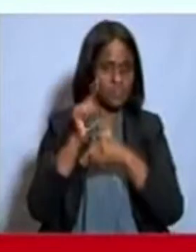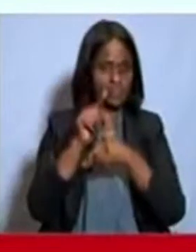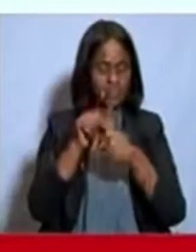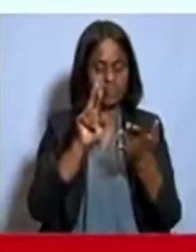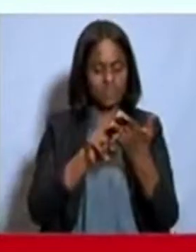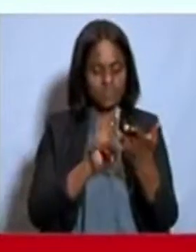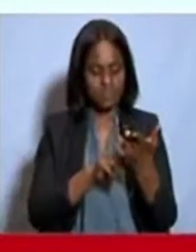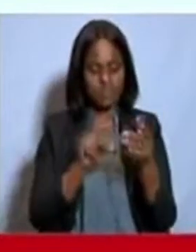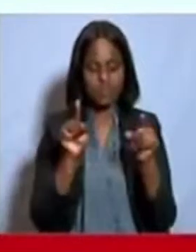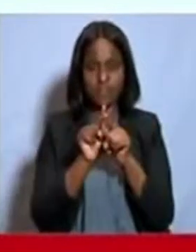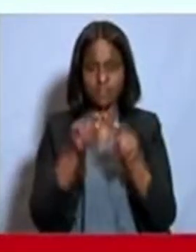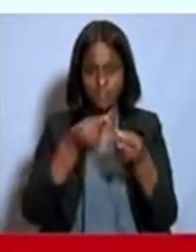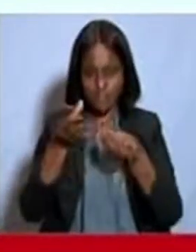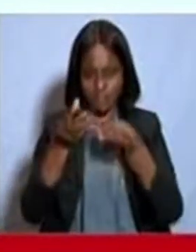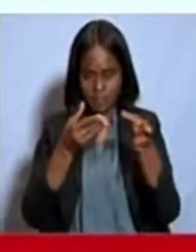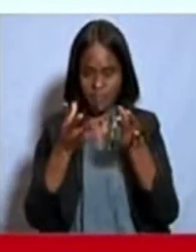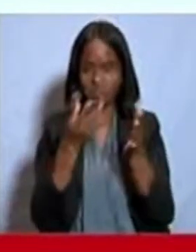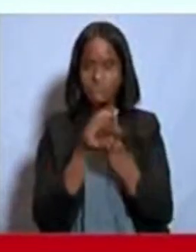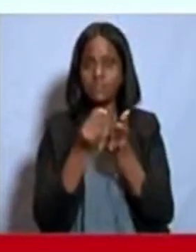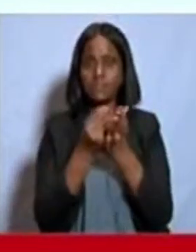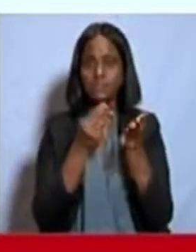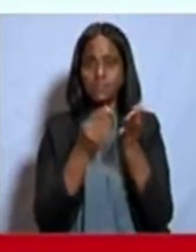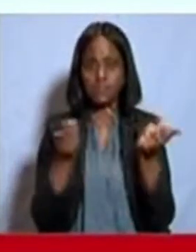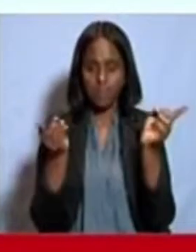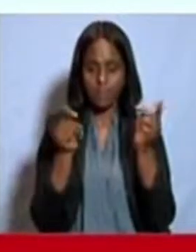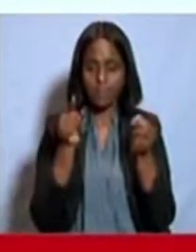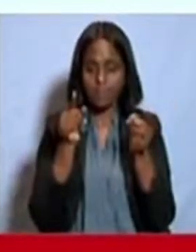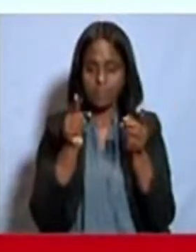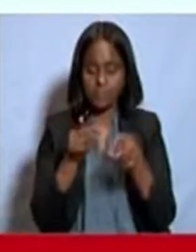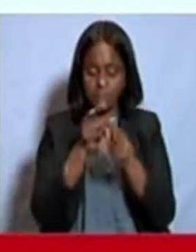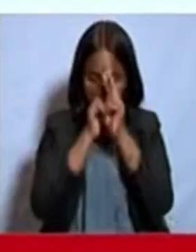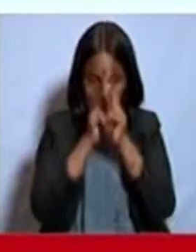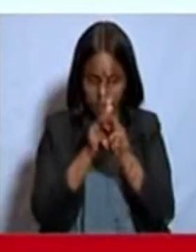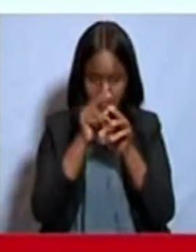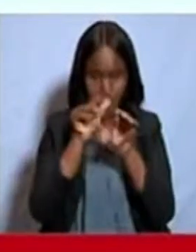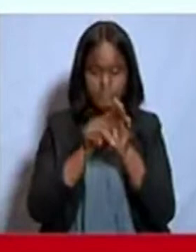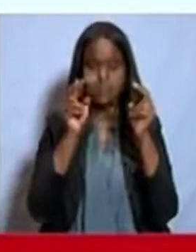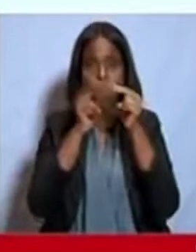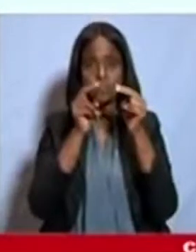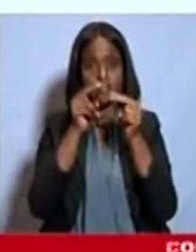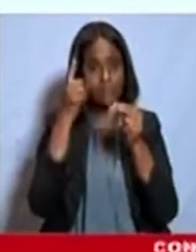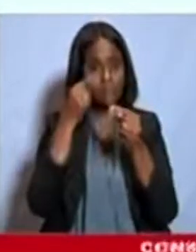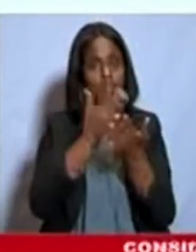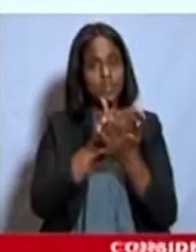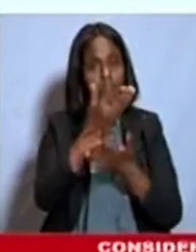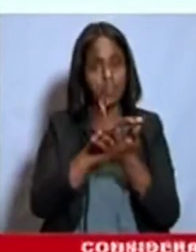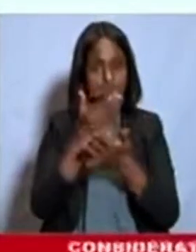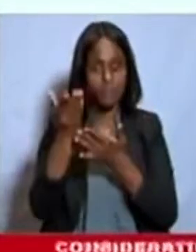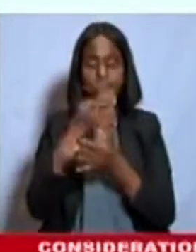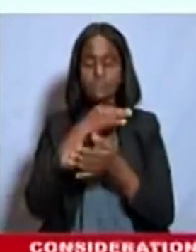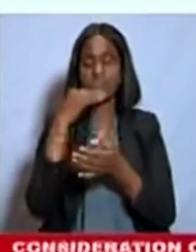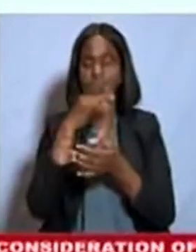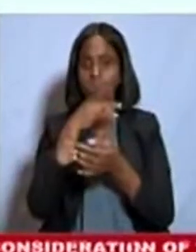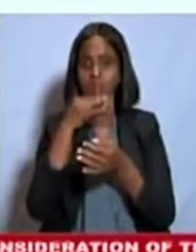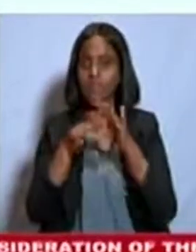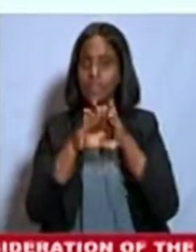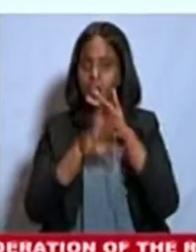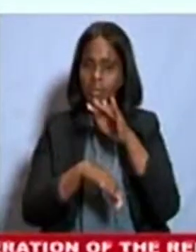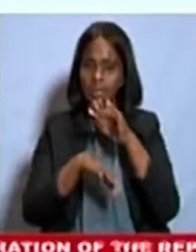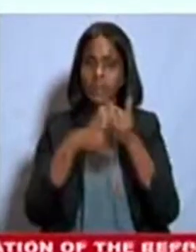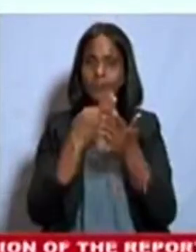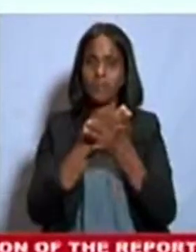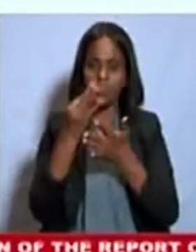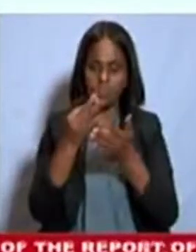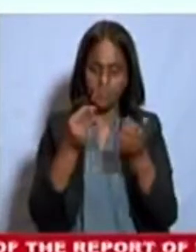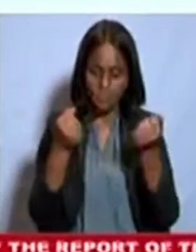reported unspent balances were in respect of running contracts for the purchase of farming inputs under the Food Security